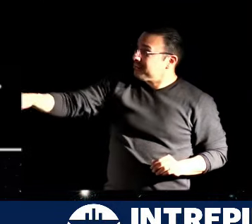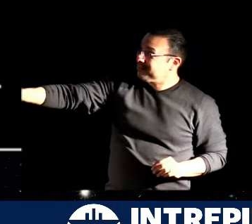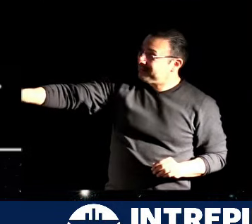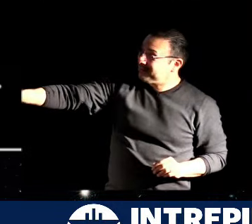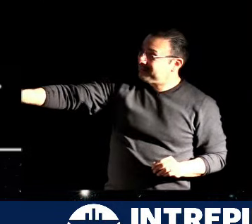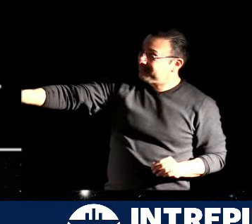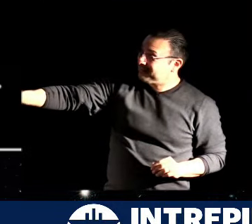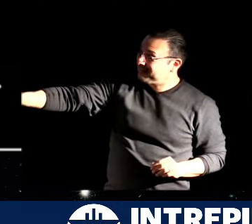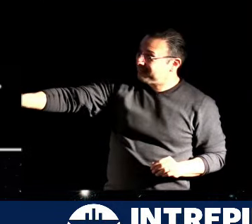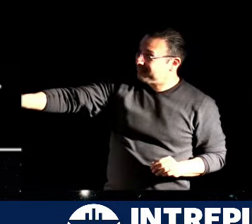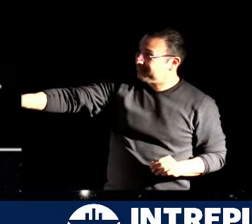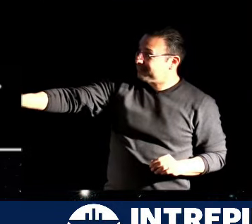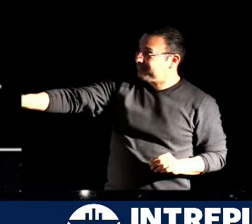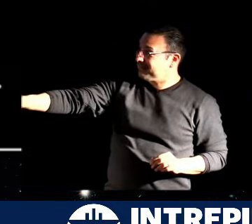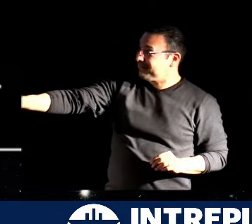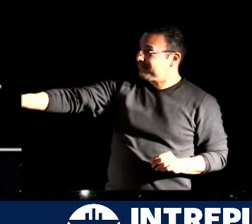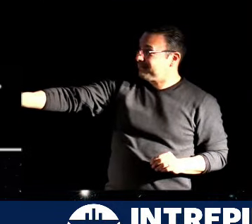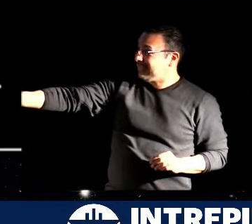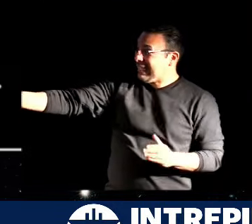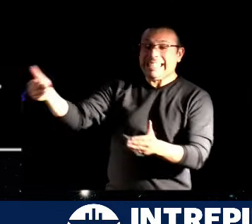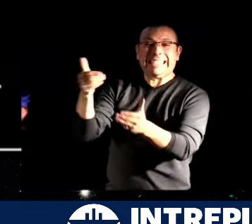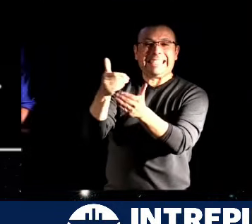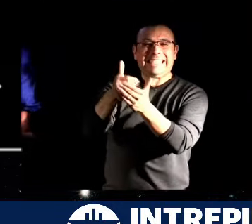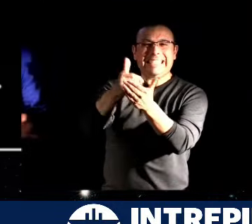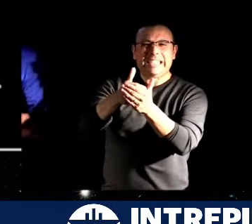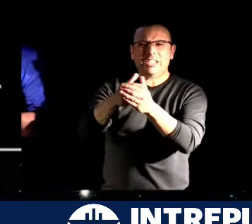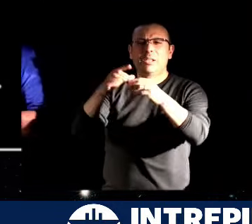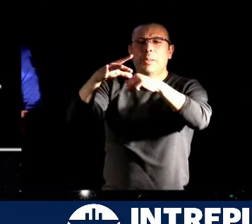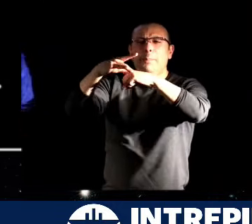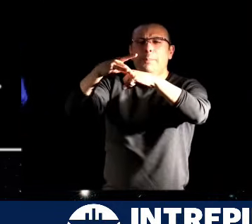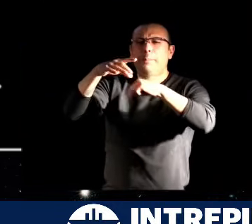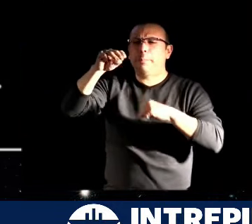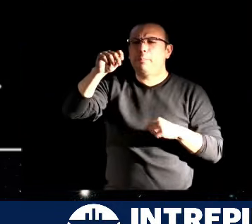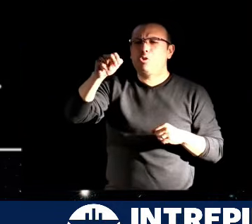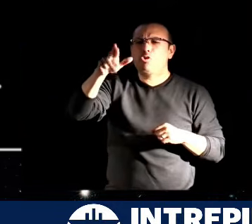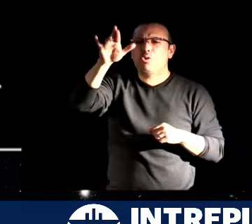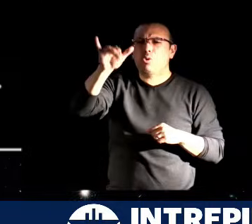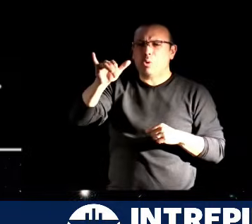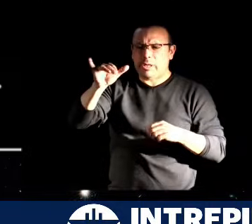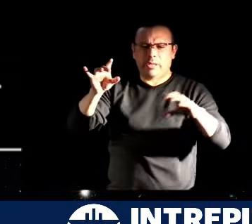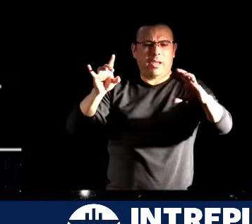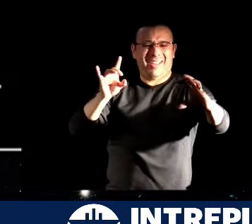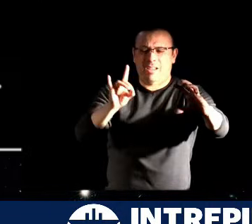so you can see that's only a very small fraction of what we're actually seeing on Parker